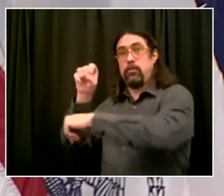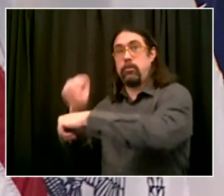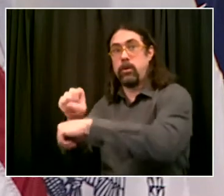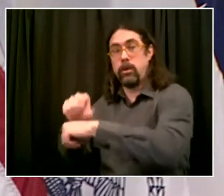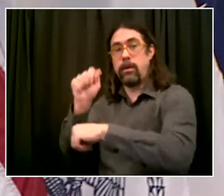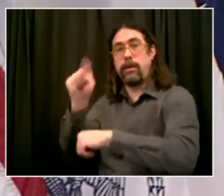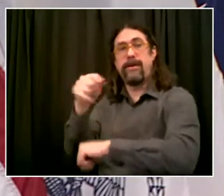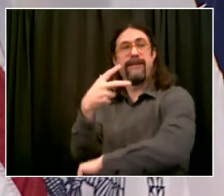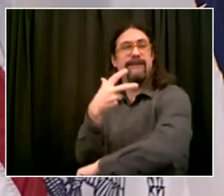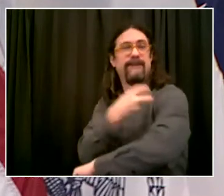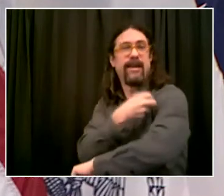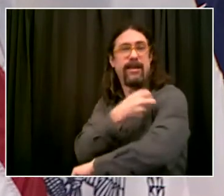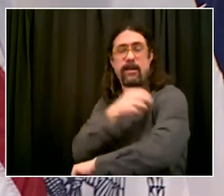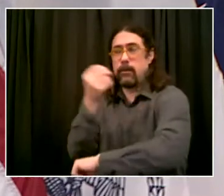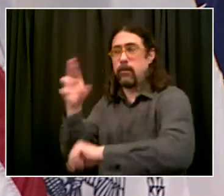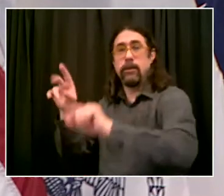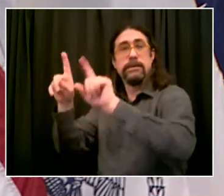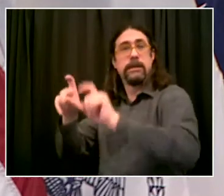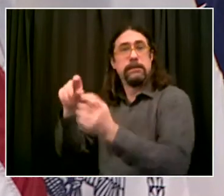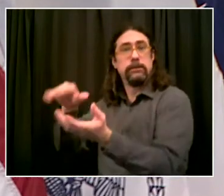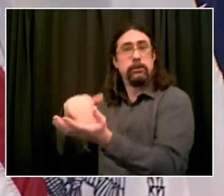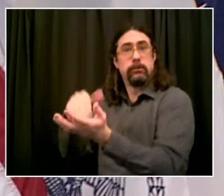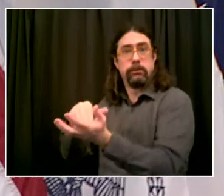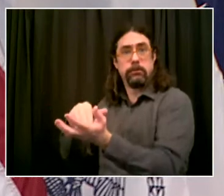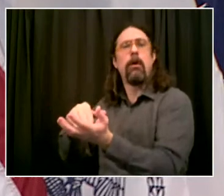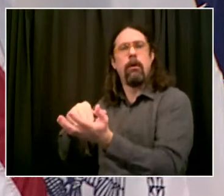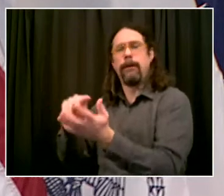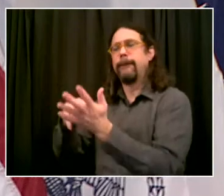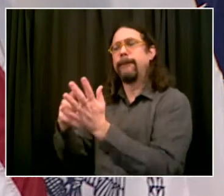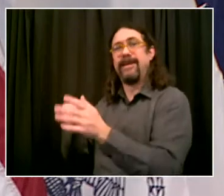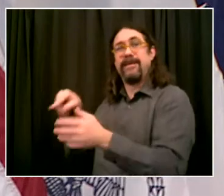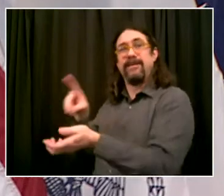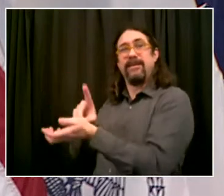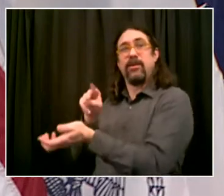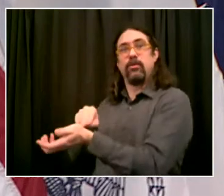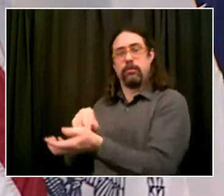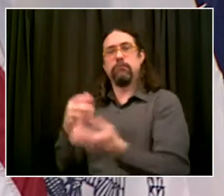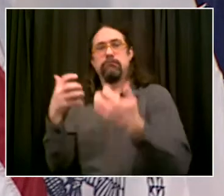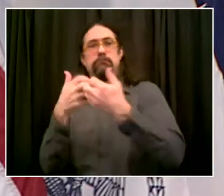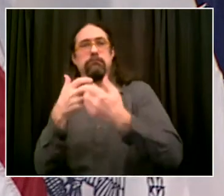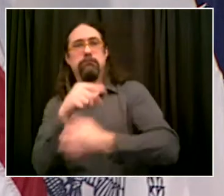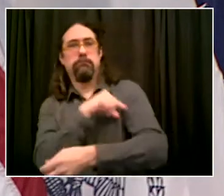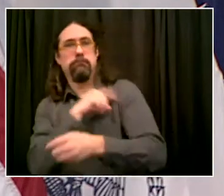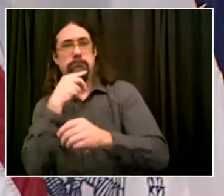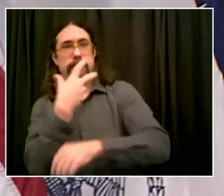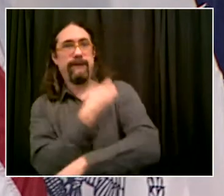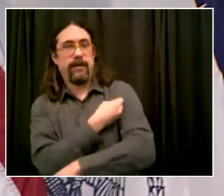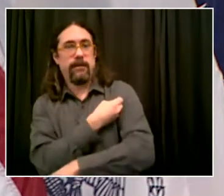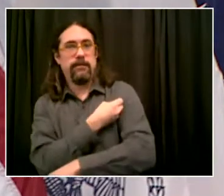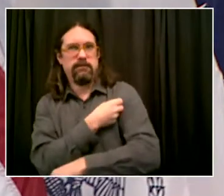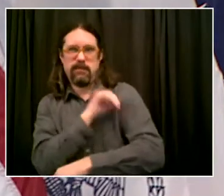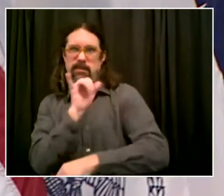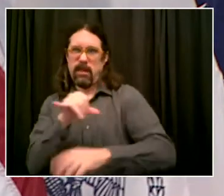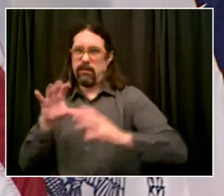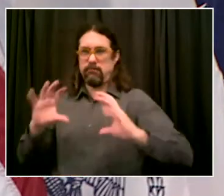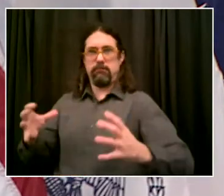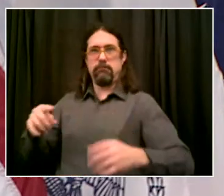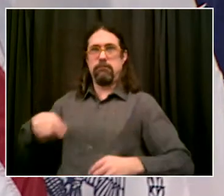that we've all made that we think in a world where people need to see there's integrity in the